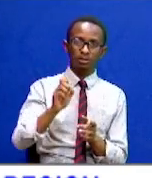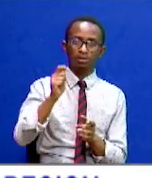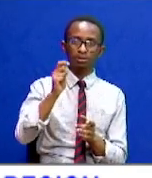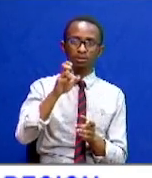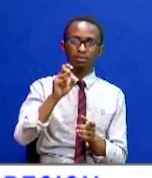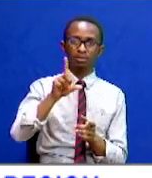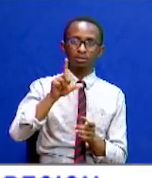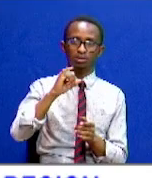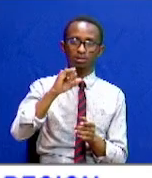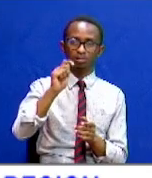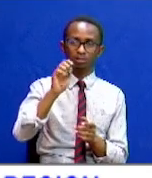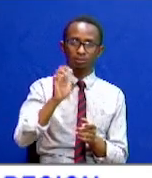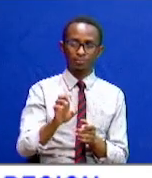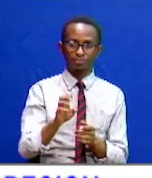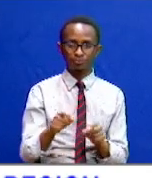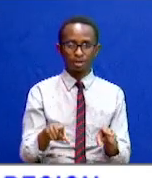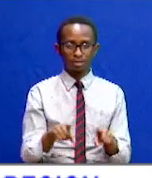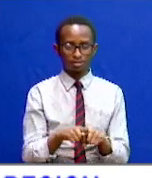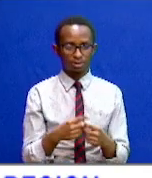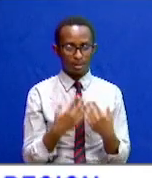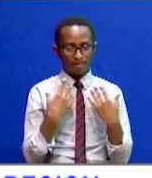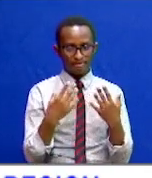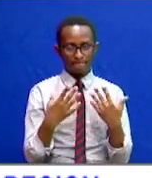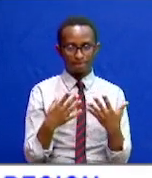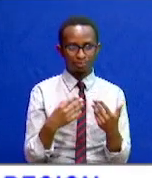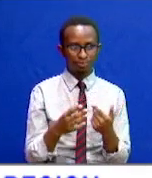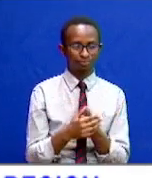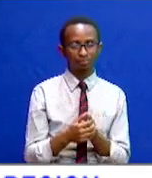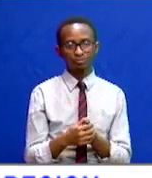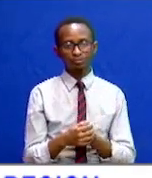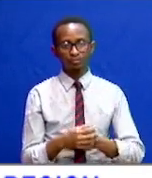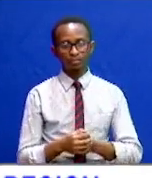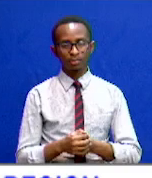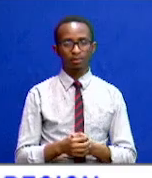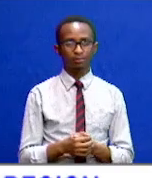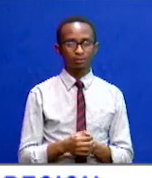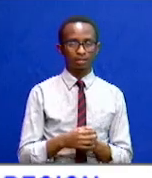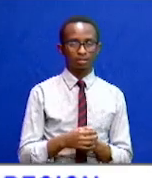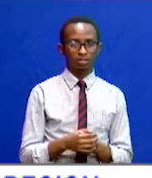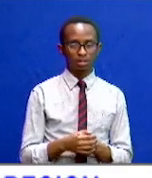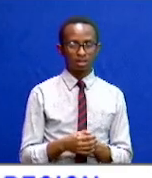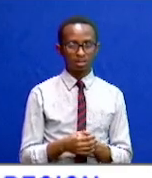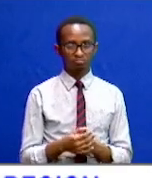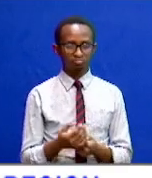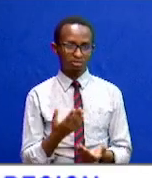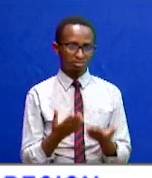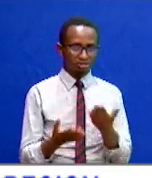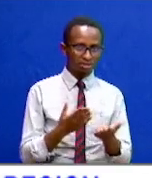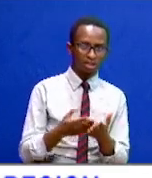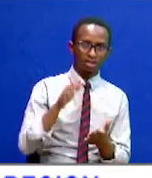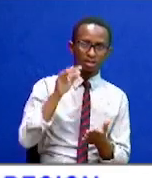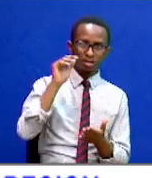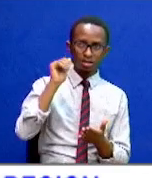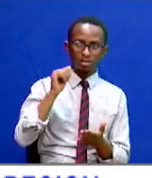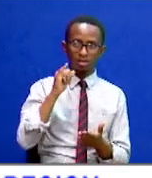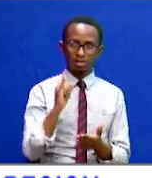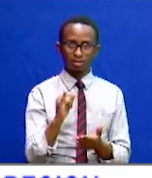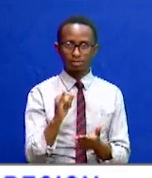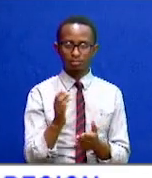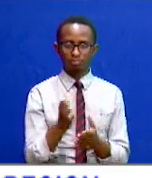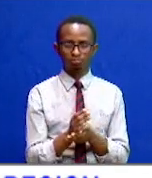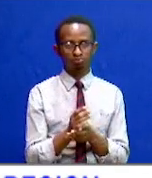cutting edge facilities and techniques like artificial intelligence, machine learning, so we will be able to predict what's